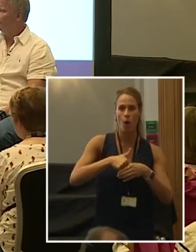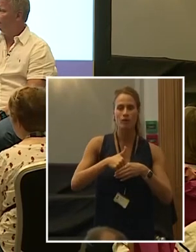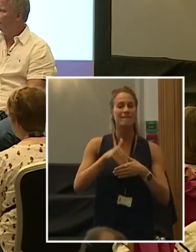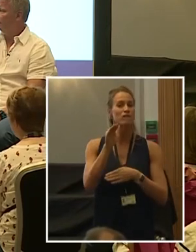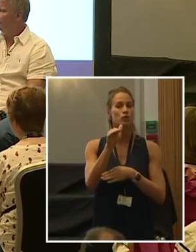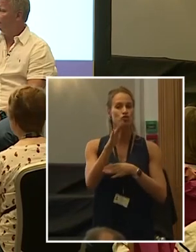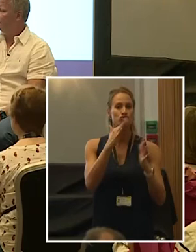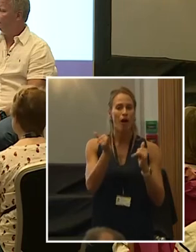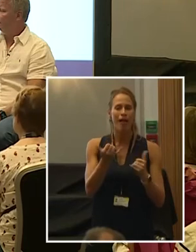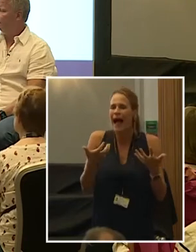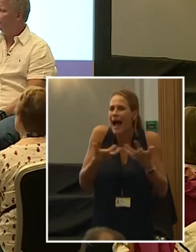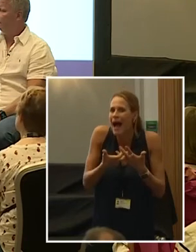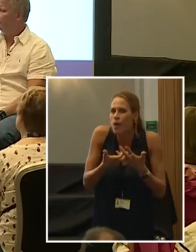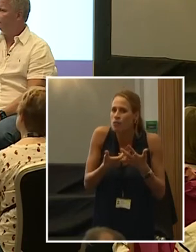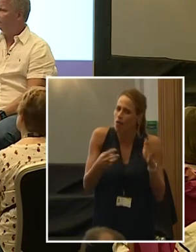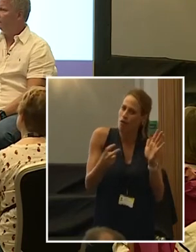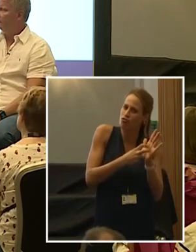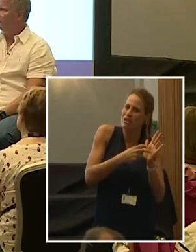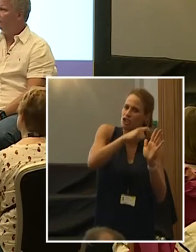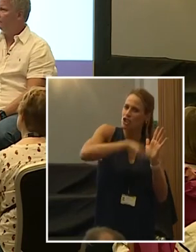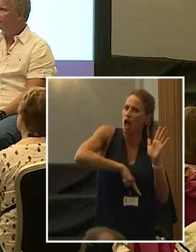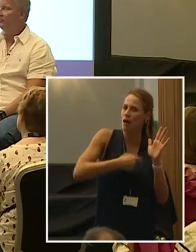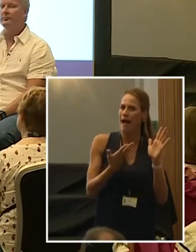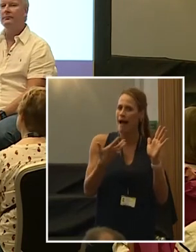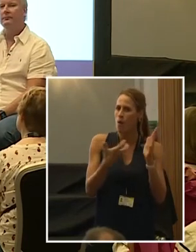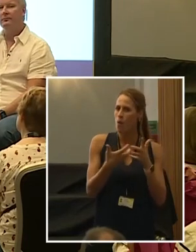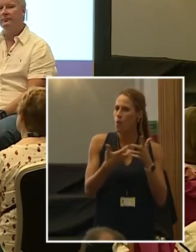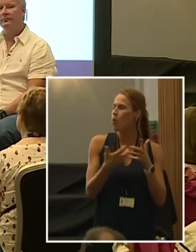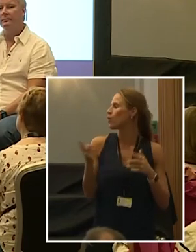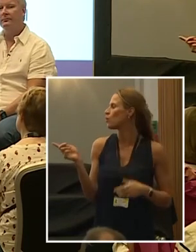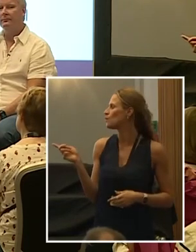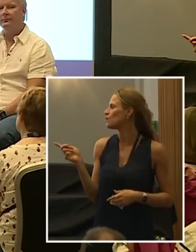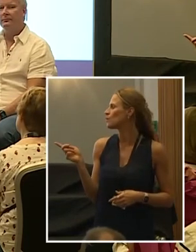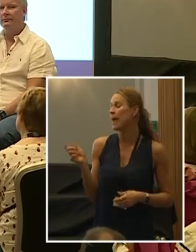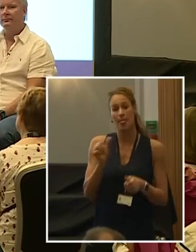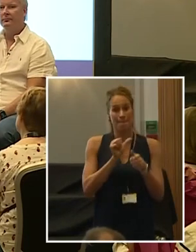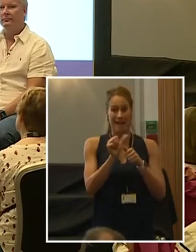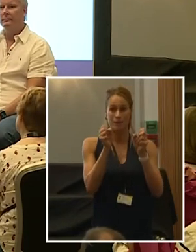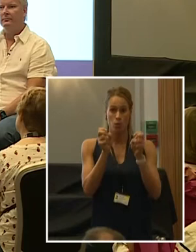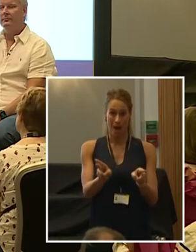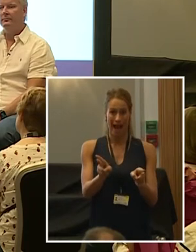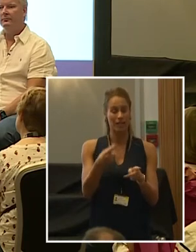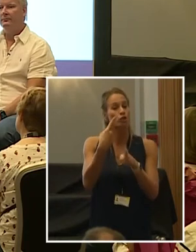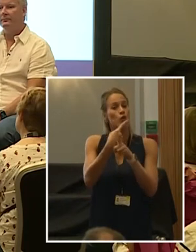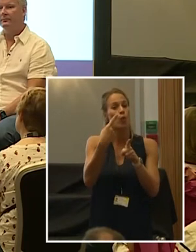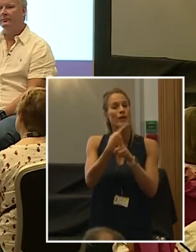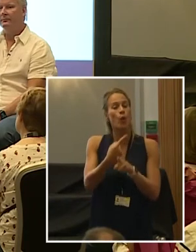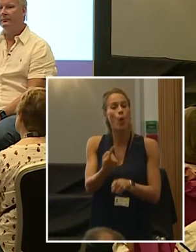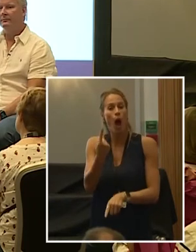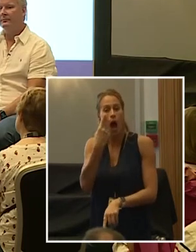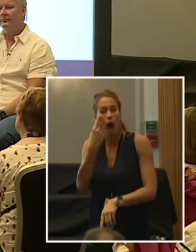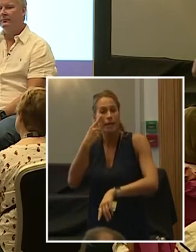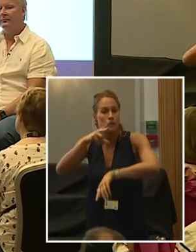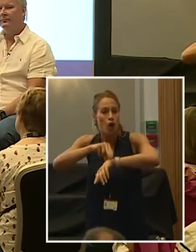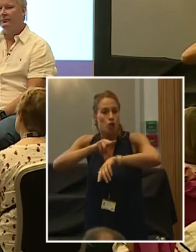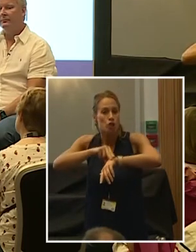the radar, as it were? So the best way, I would say, is speak with your ophthalmologist, express